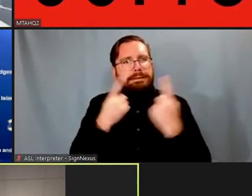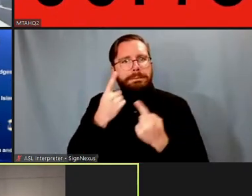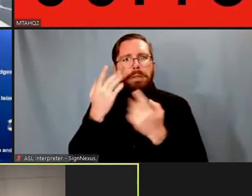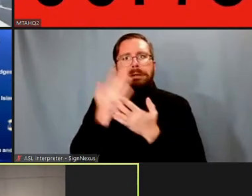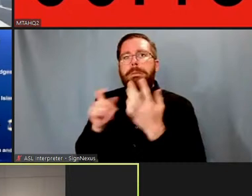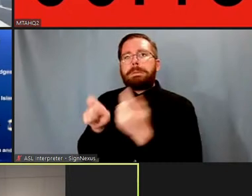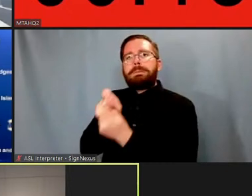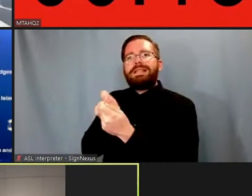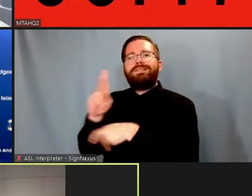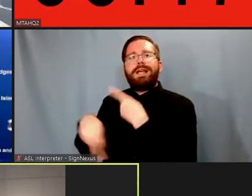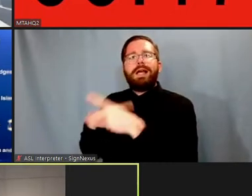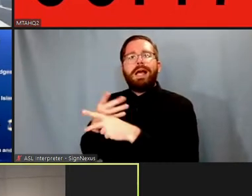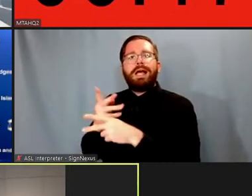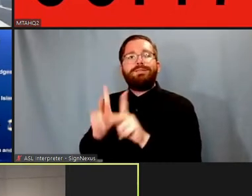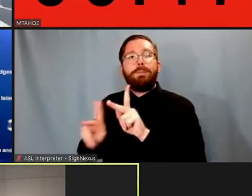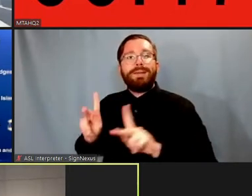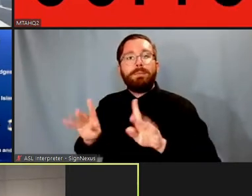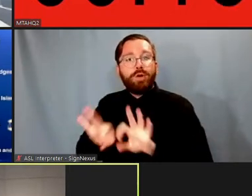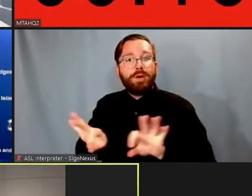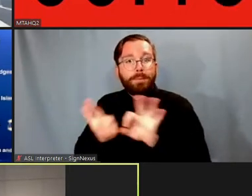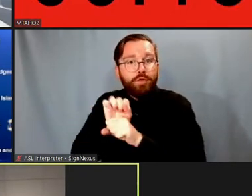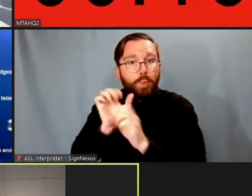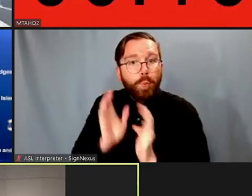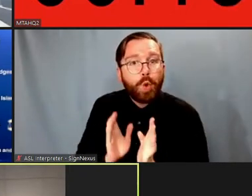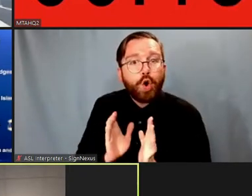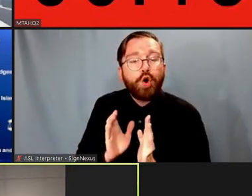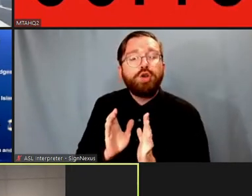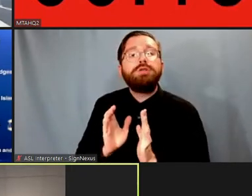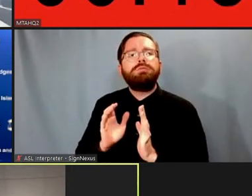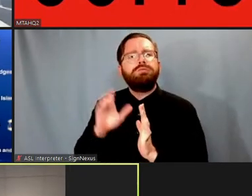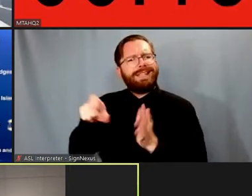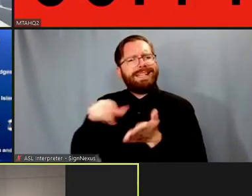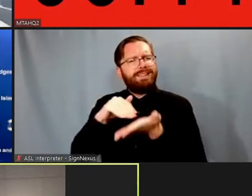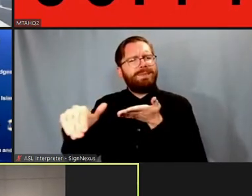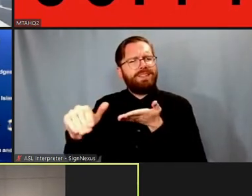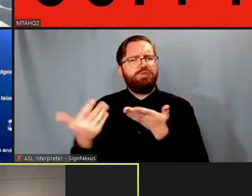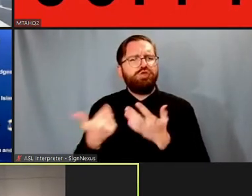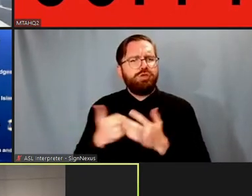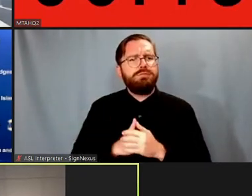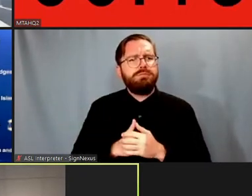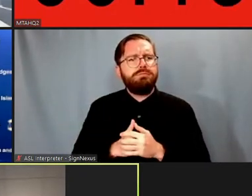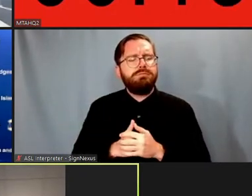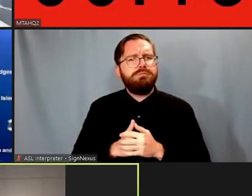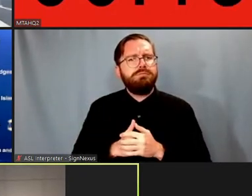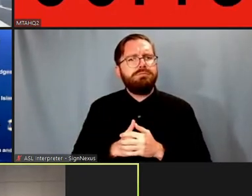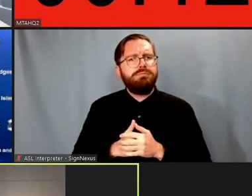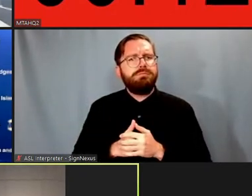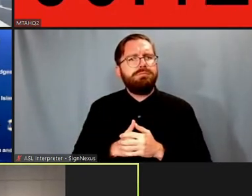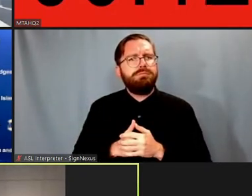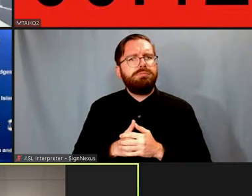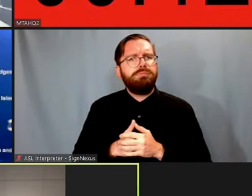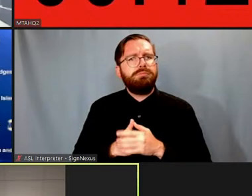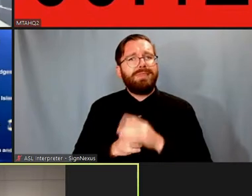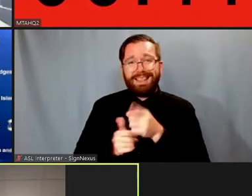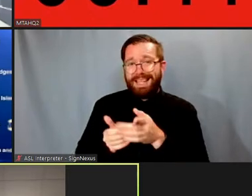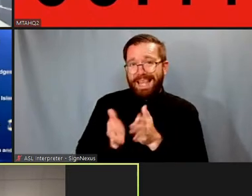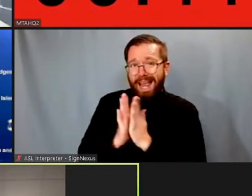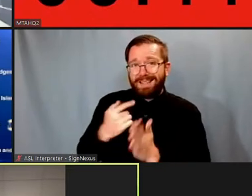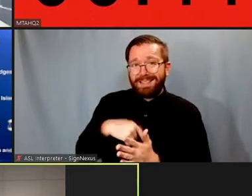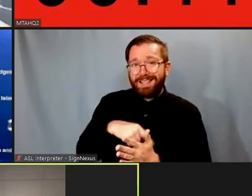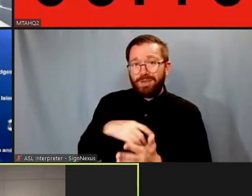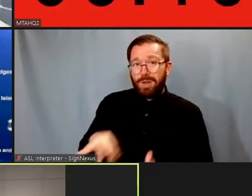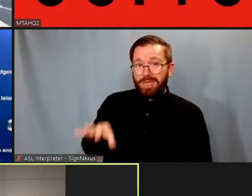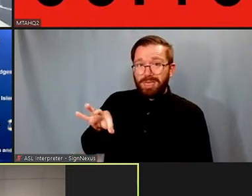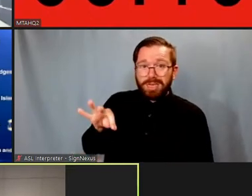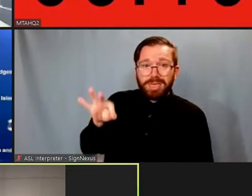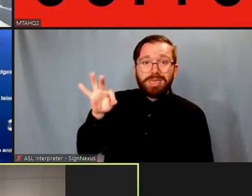essential employees we should have some exemptions the request that they asked us to give during